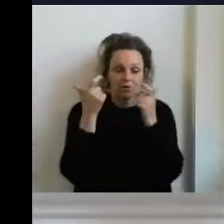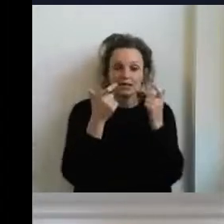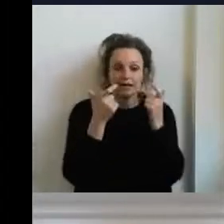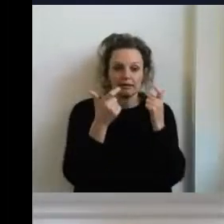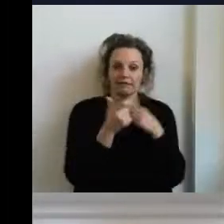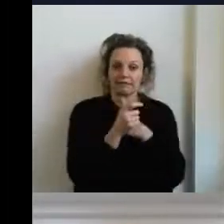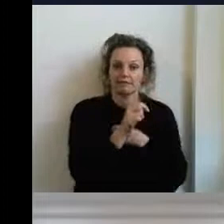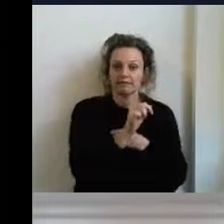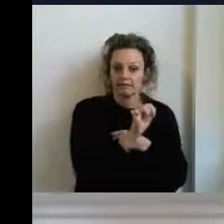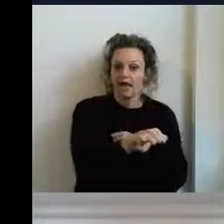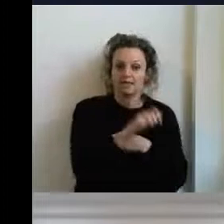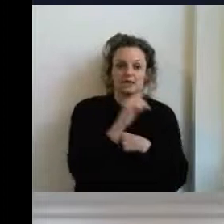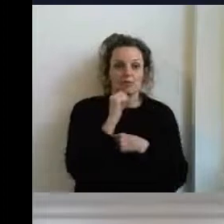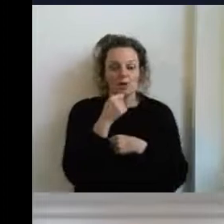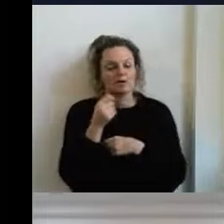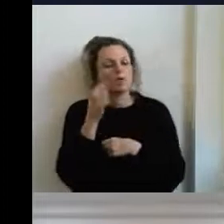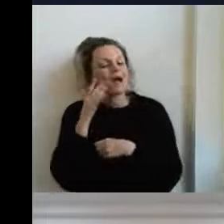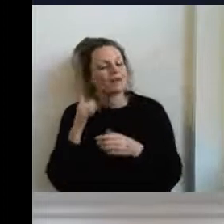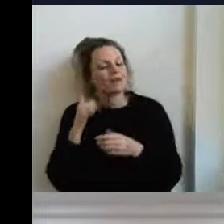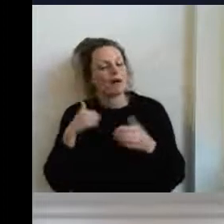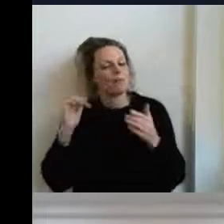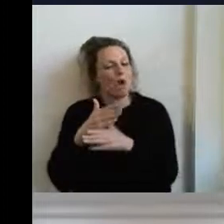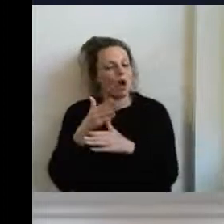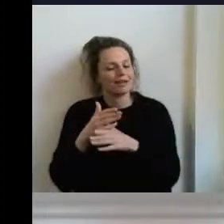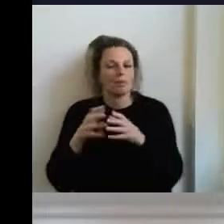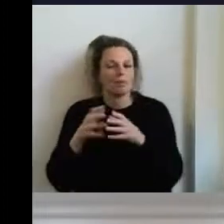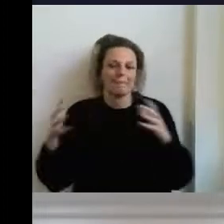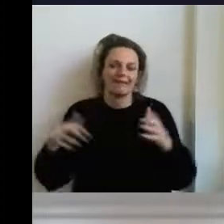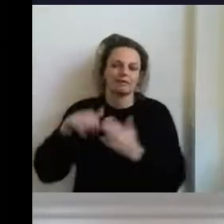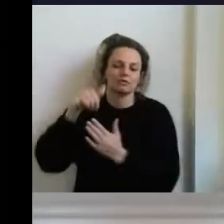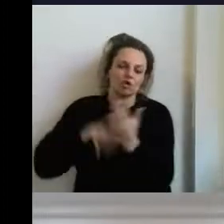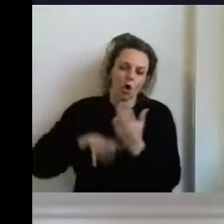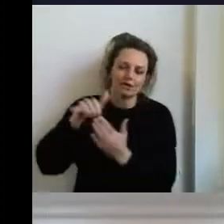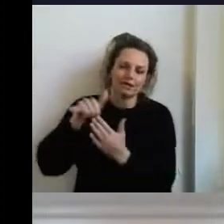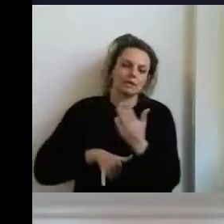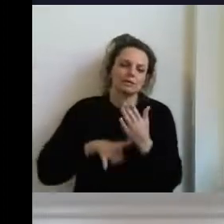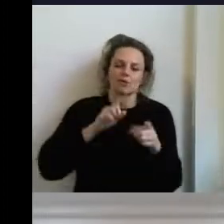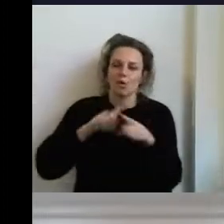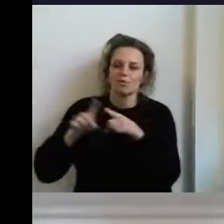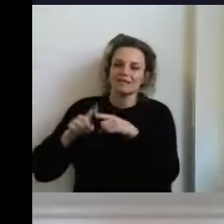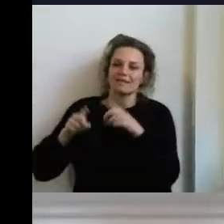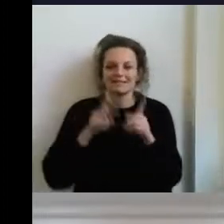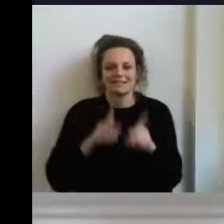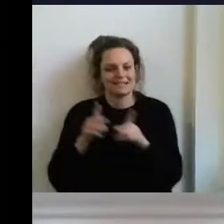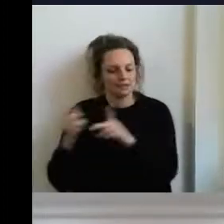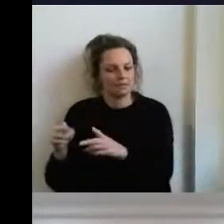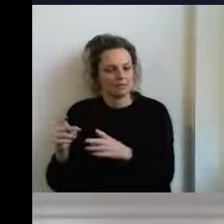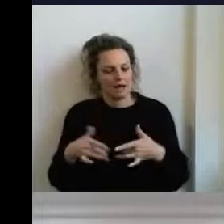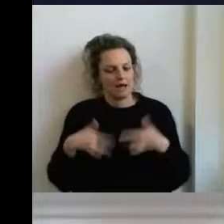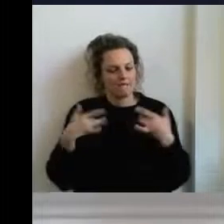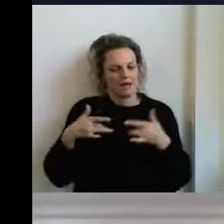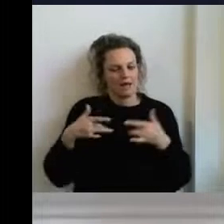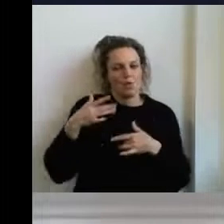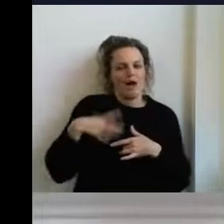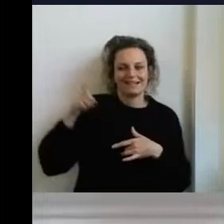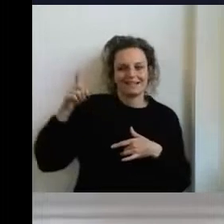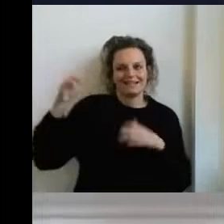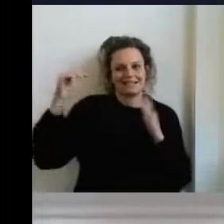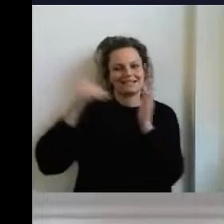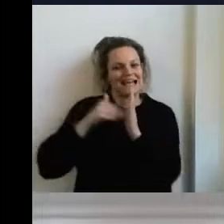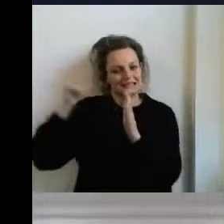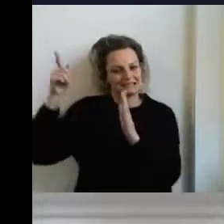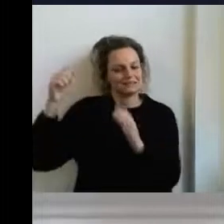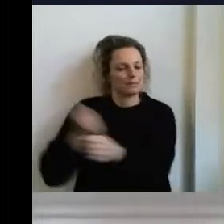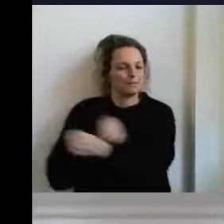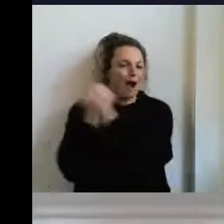quite large documents, quite large reports, multiple systems. I think I'm going to need ZT's power and